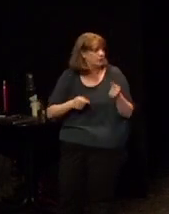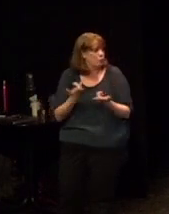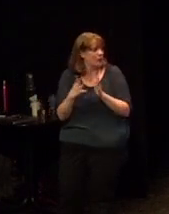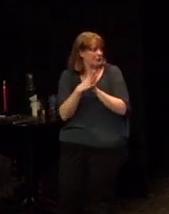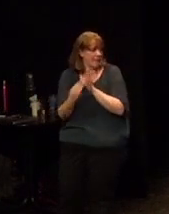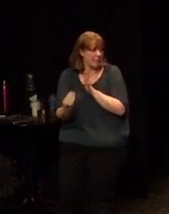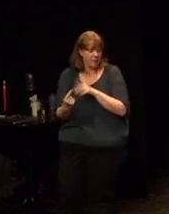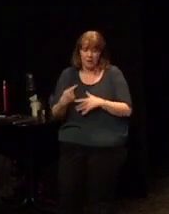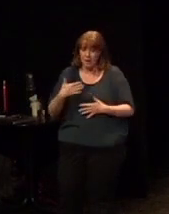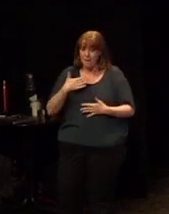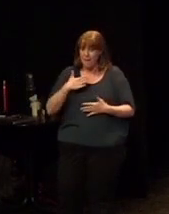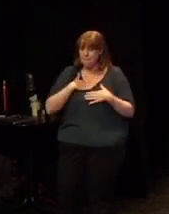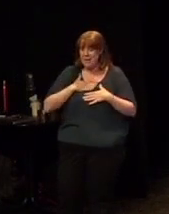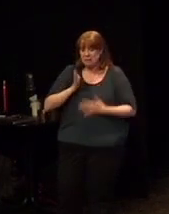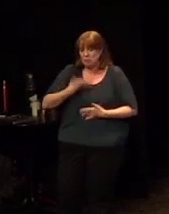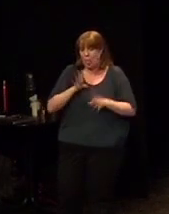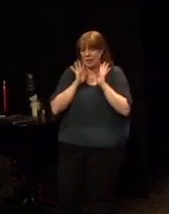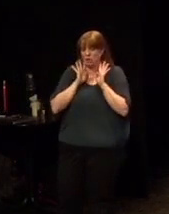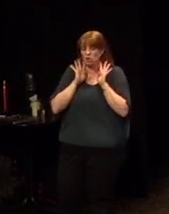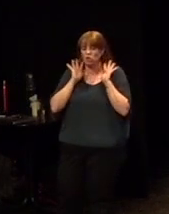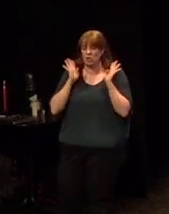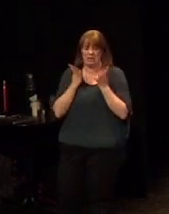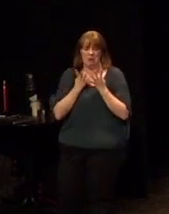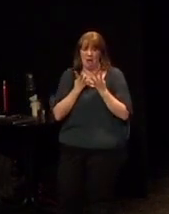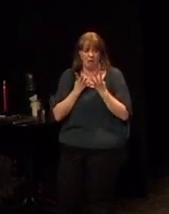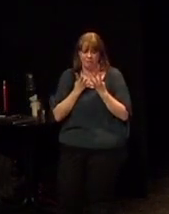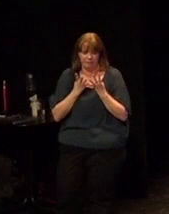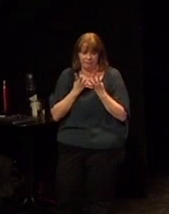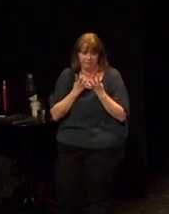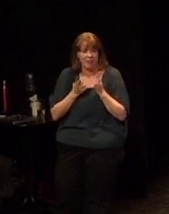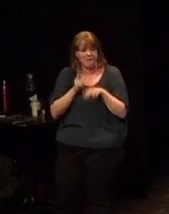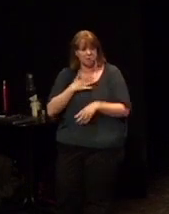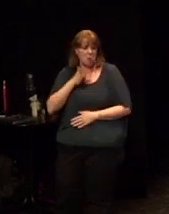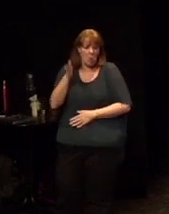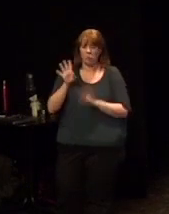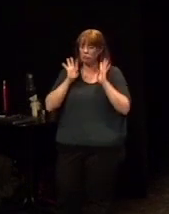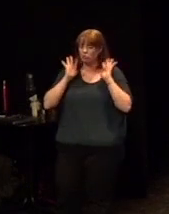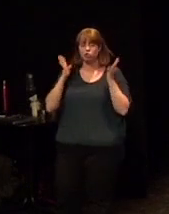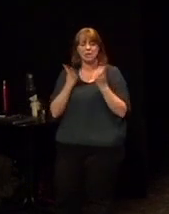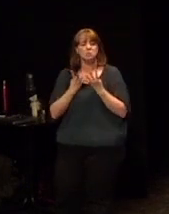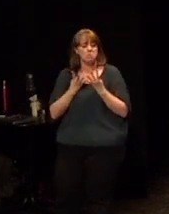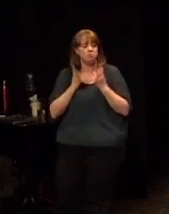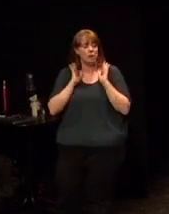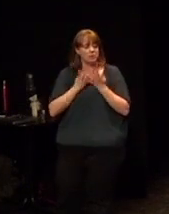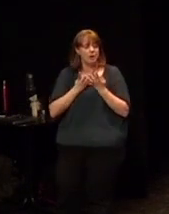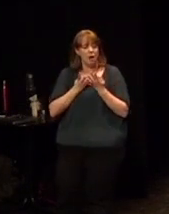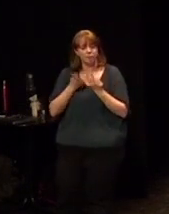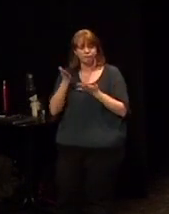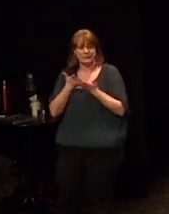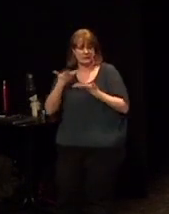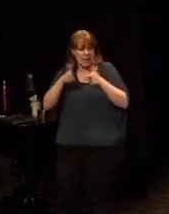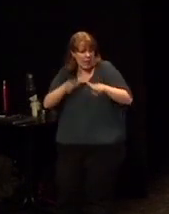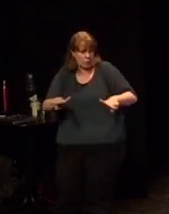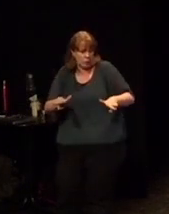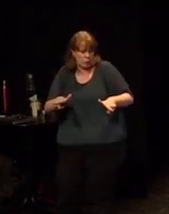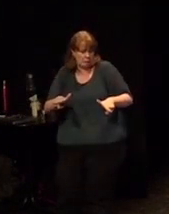example. I'm not a follower of Shakespeare. I've read Shakespeare. If I went to a Shakespeare show and I was in thick language,